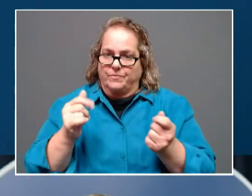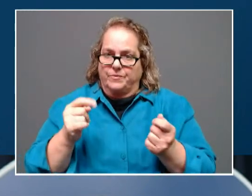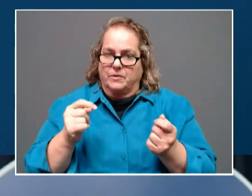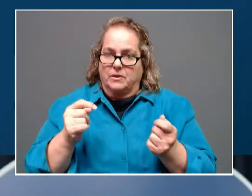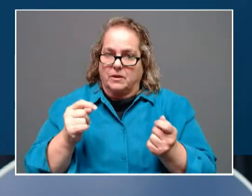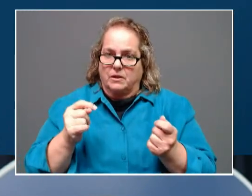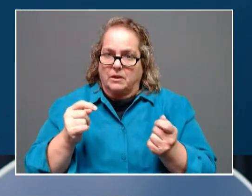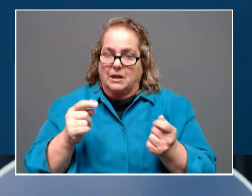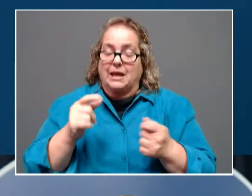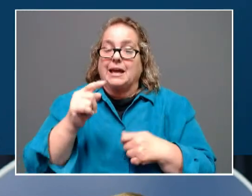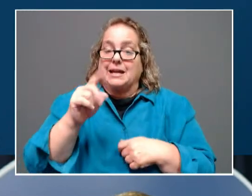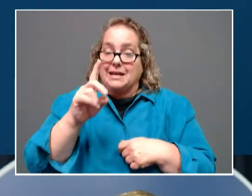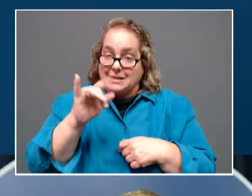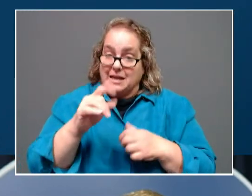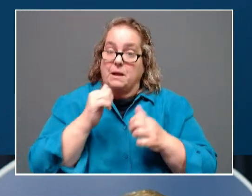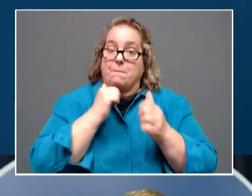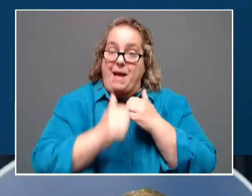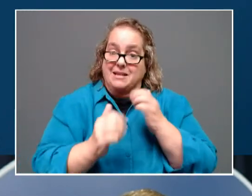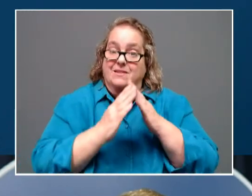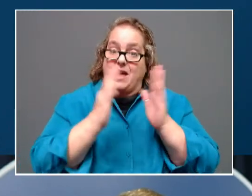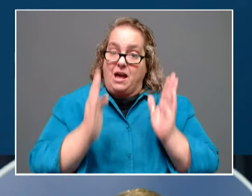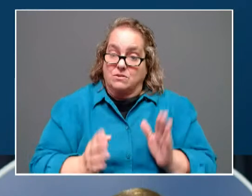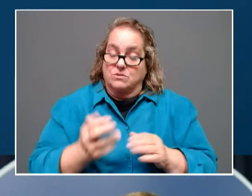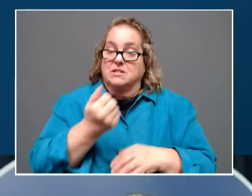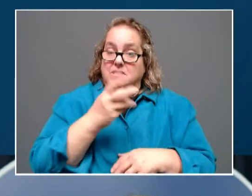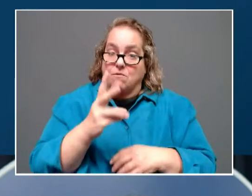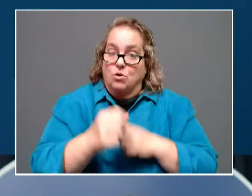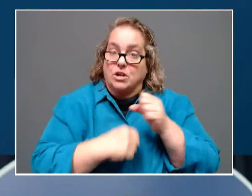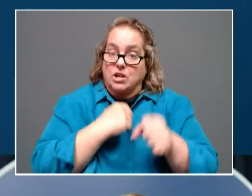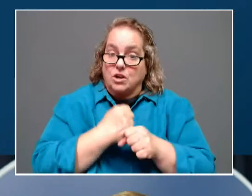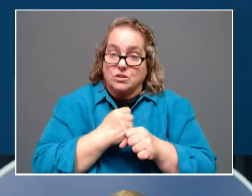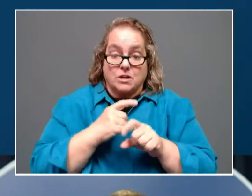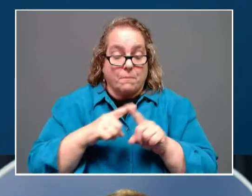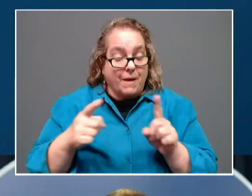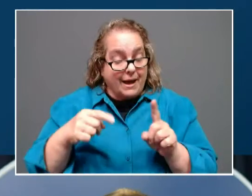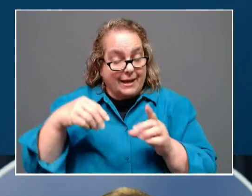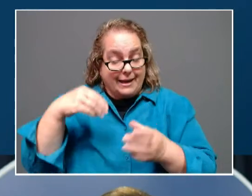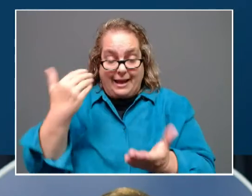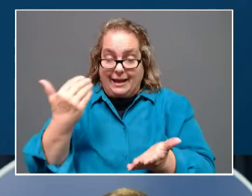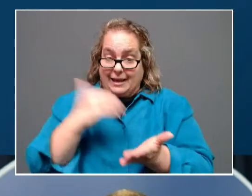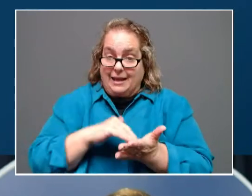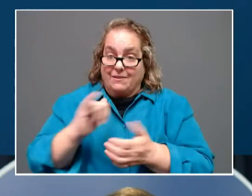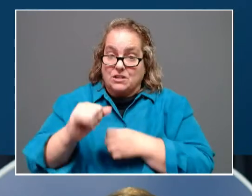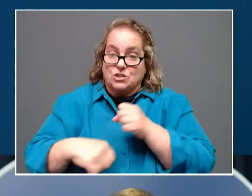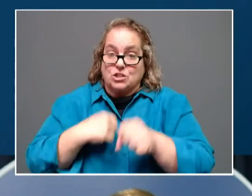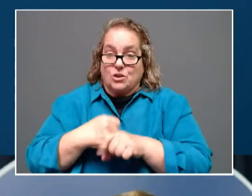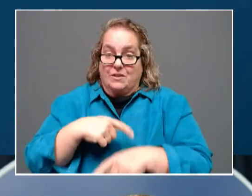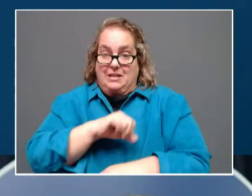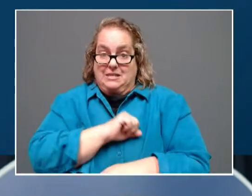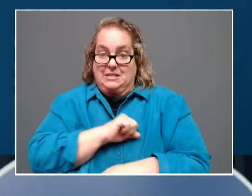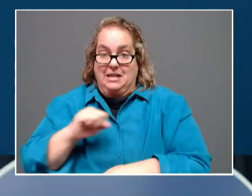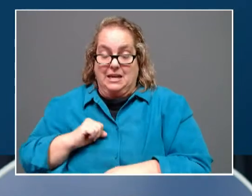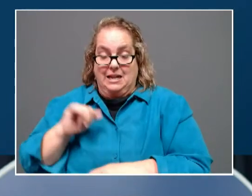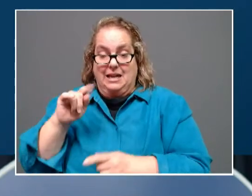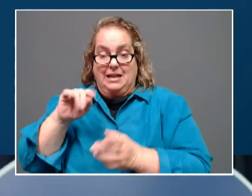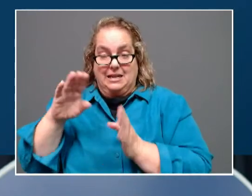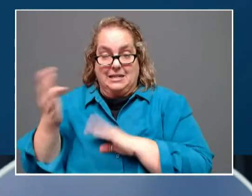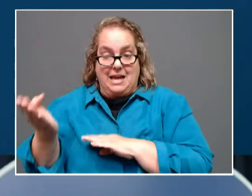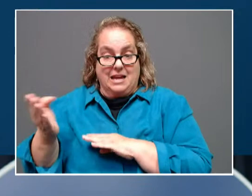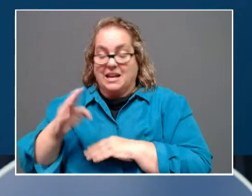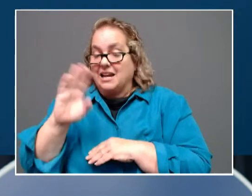the last several years. Yet, this year in the Senate, it died. It never even got a vote in